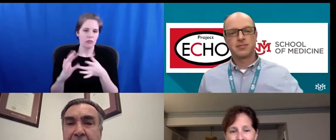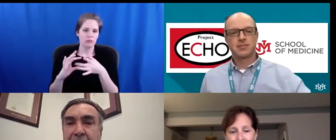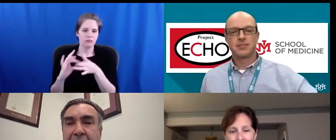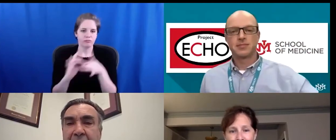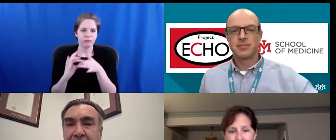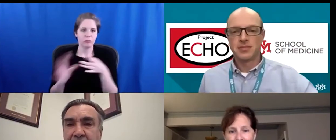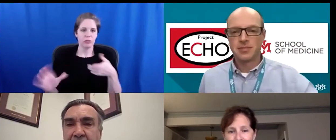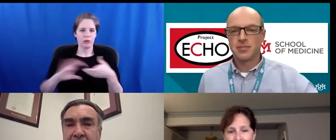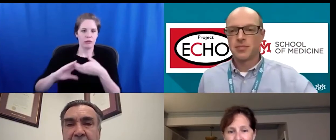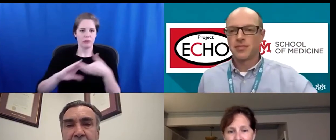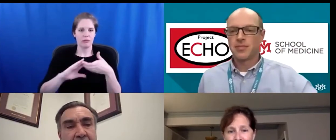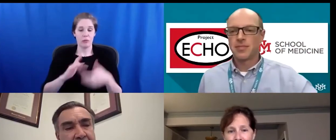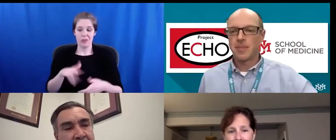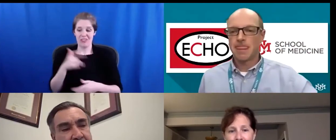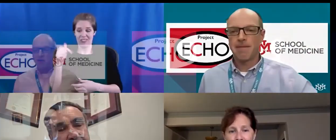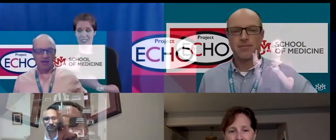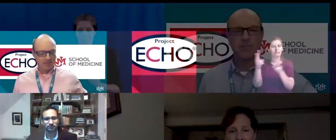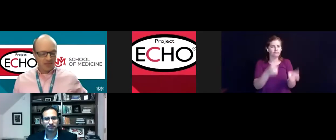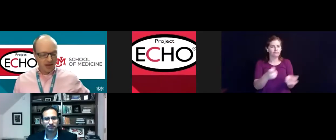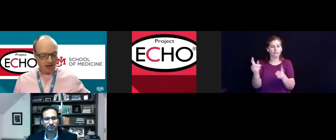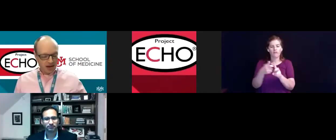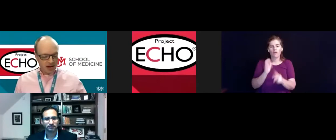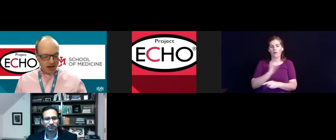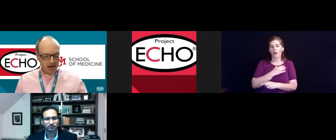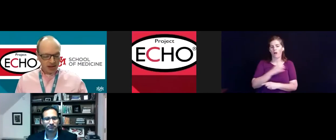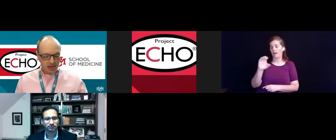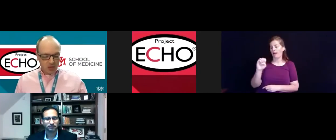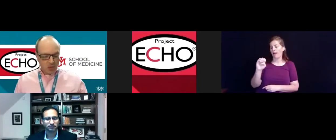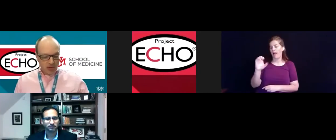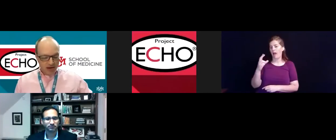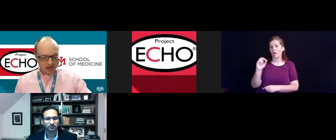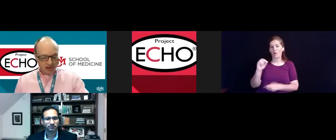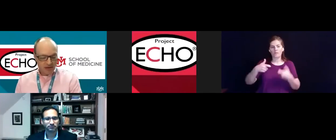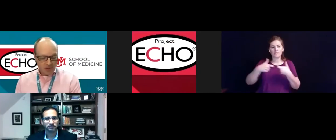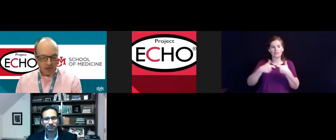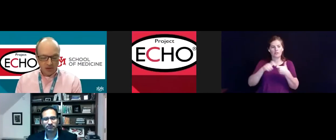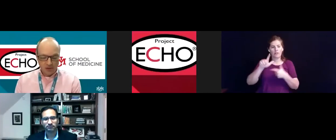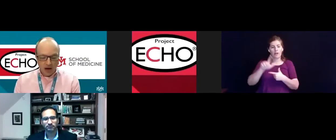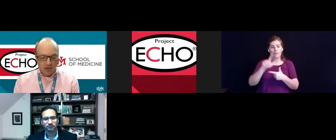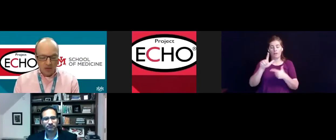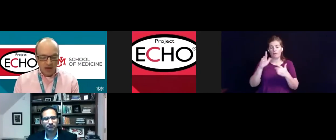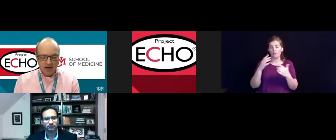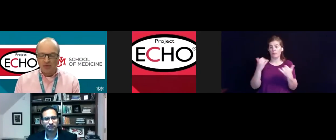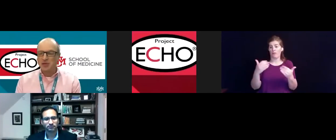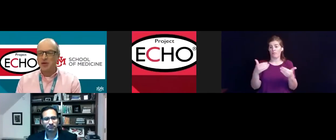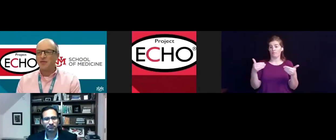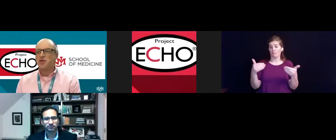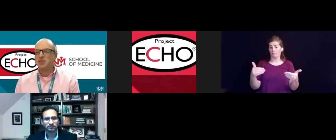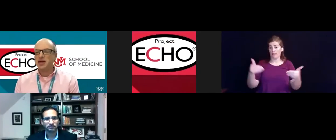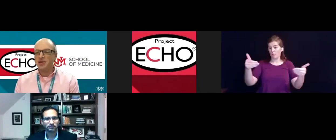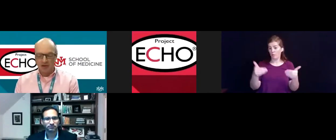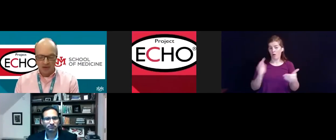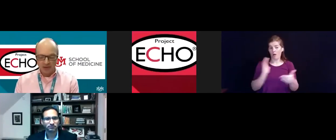save many, many lives in the United States. And so without further ado, I will introduce our